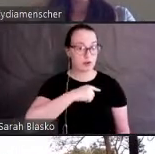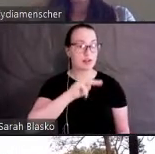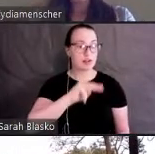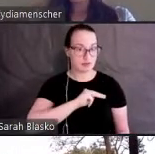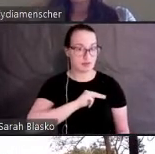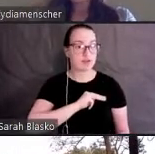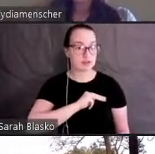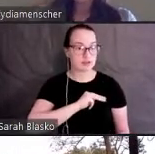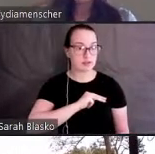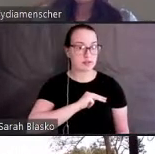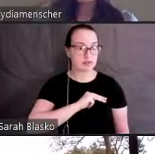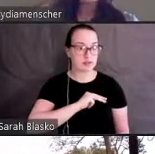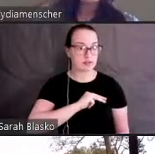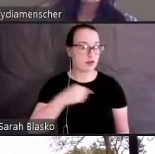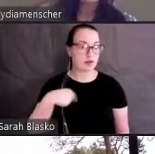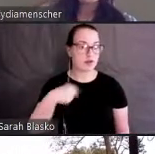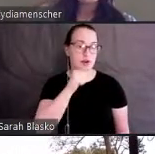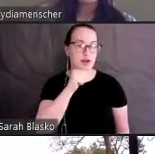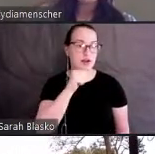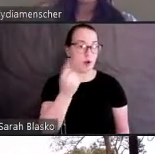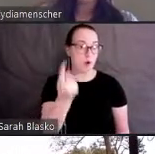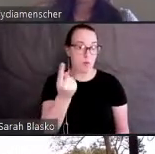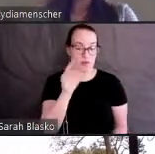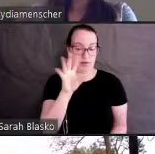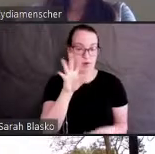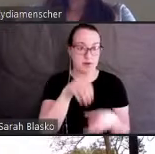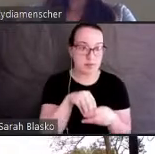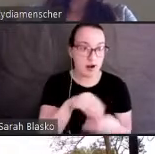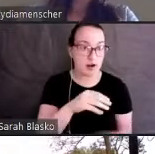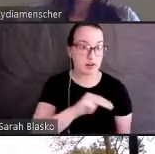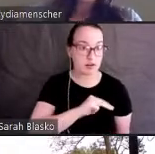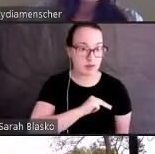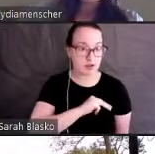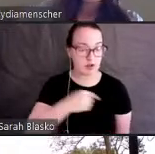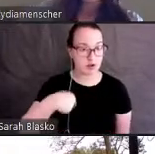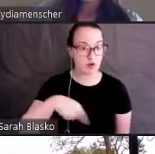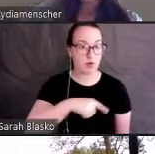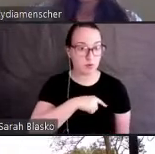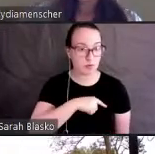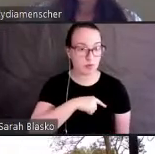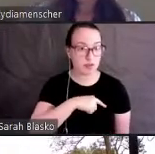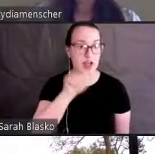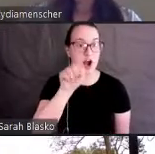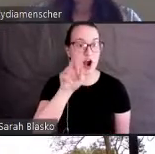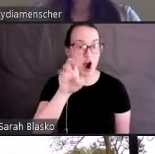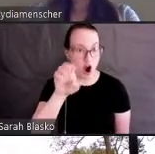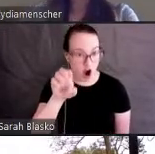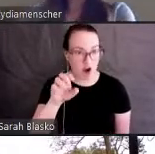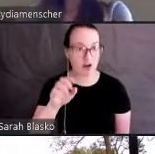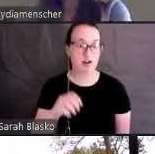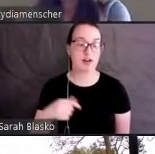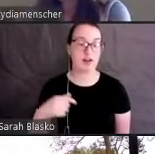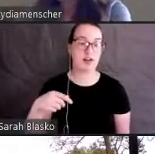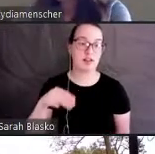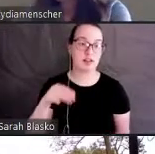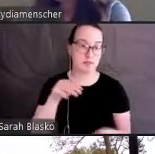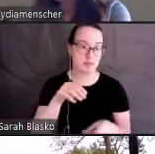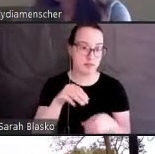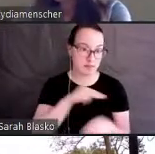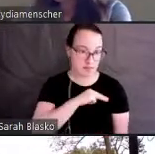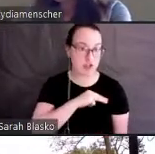not just a part of the mission. We're not just a thing that contributes to mission. The